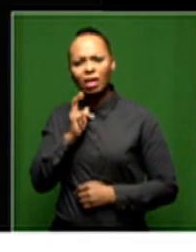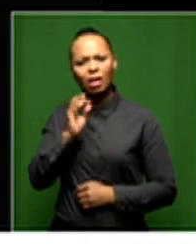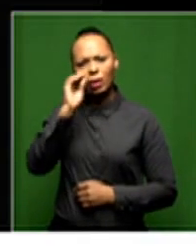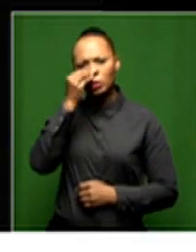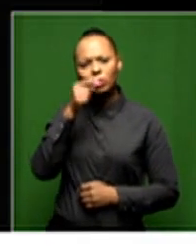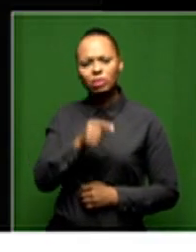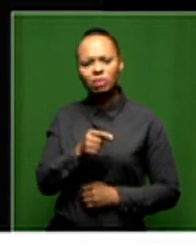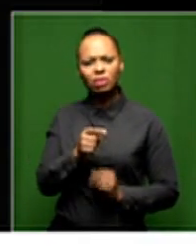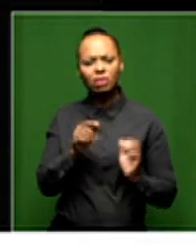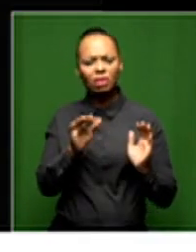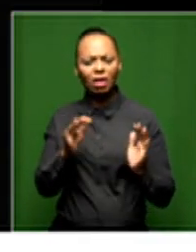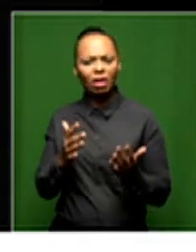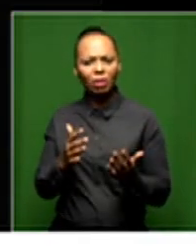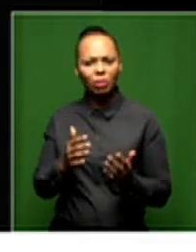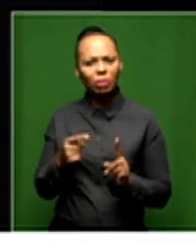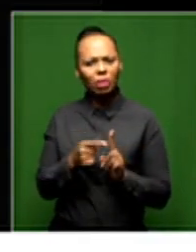your reaction thereof.